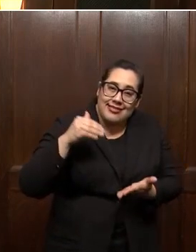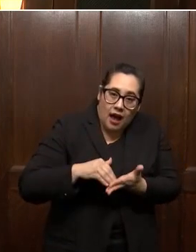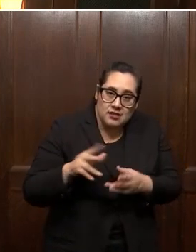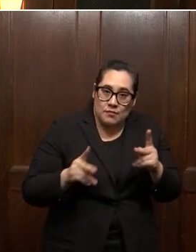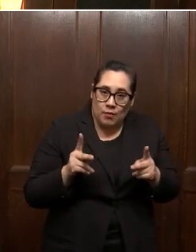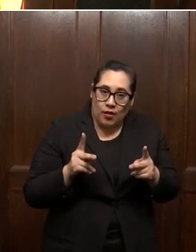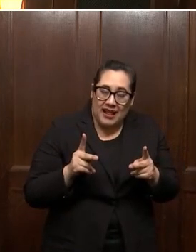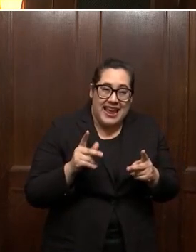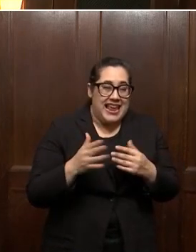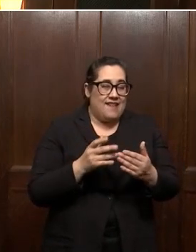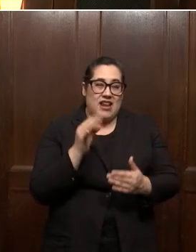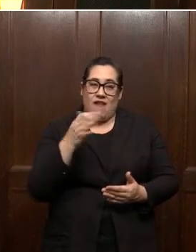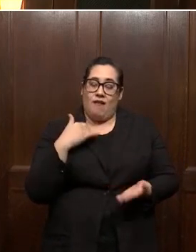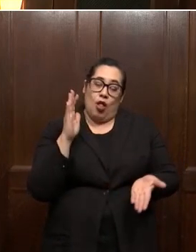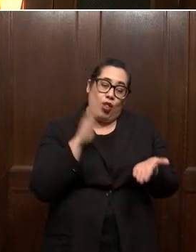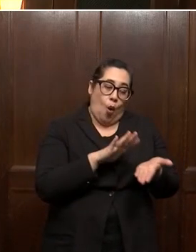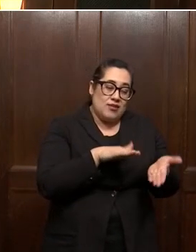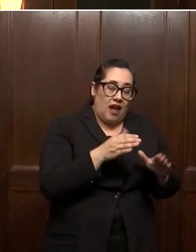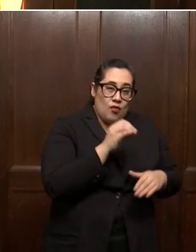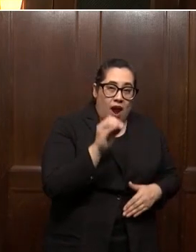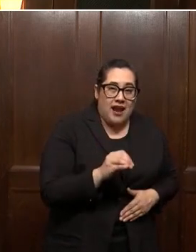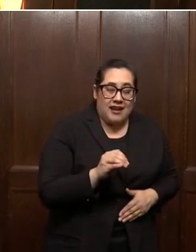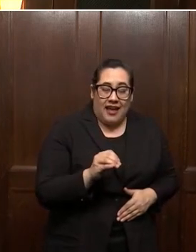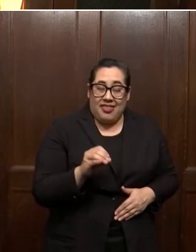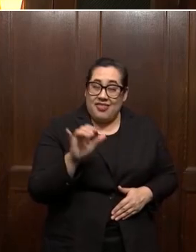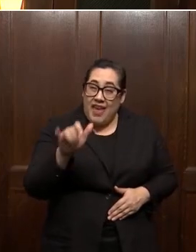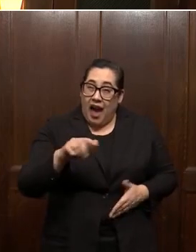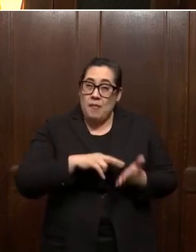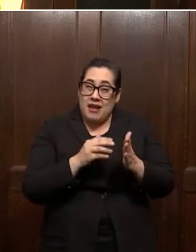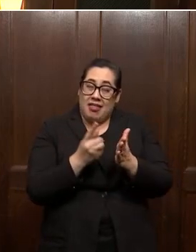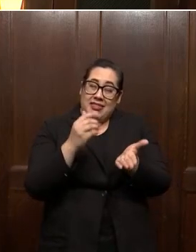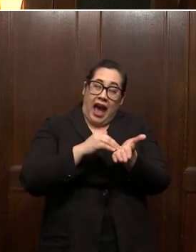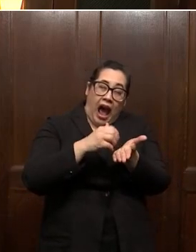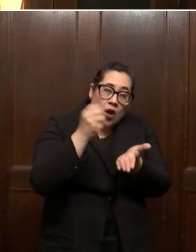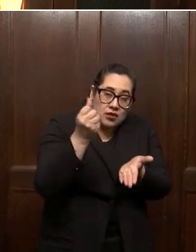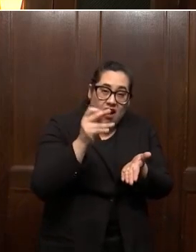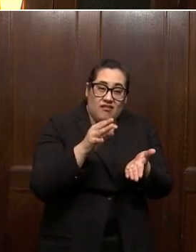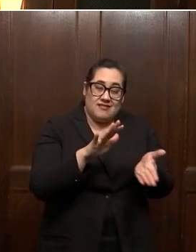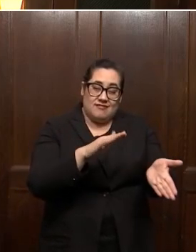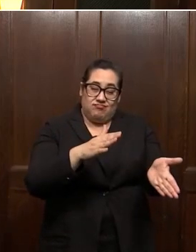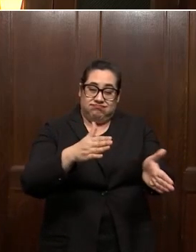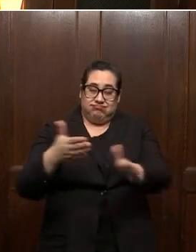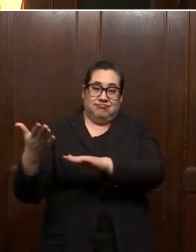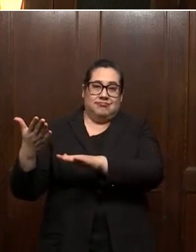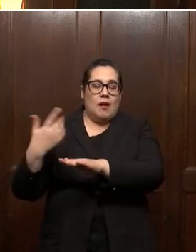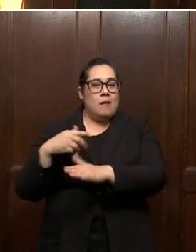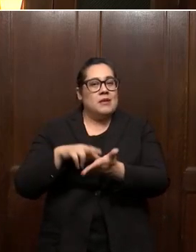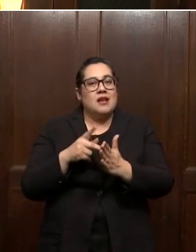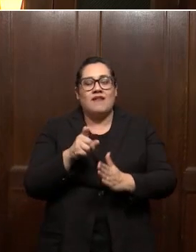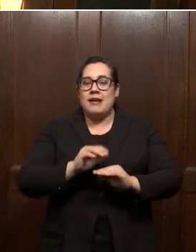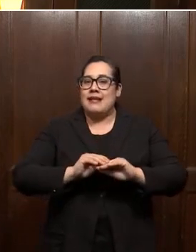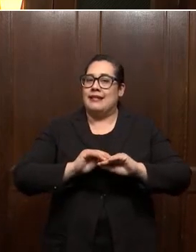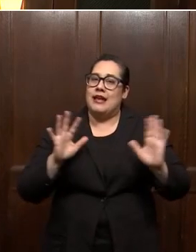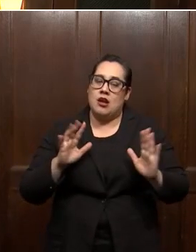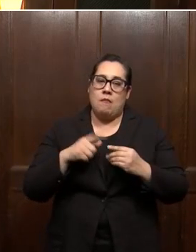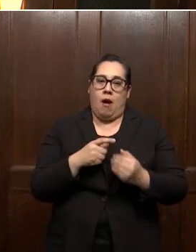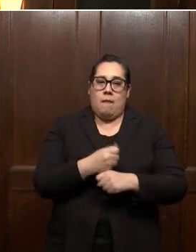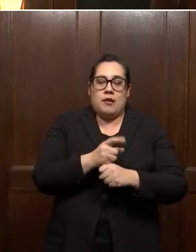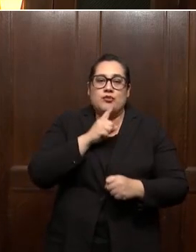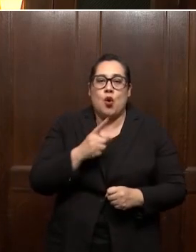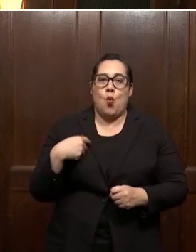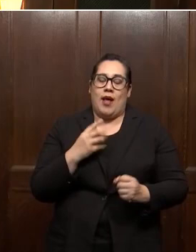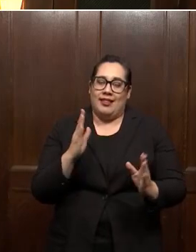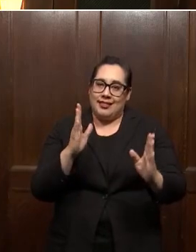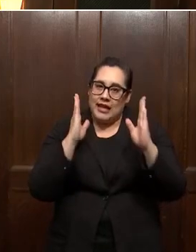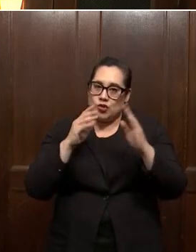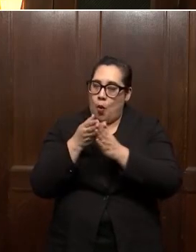And even if you had a low death rate, that is thousands and thousands of deaths. So we have to be very clear about making sure that we